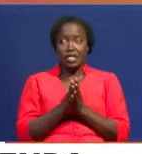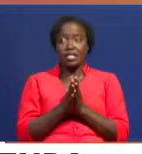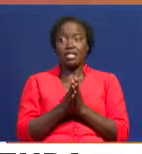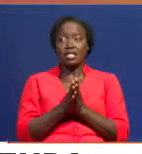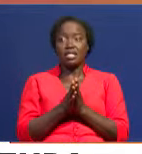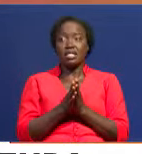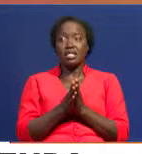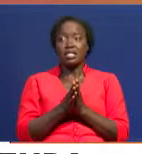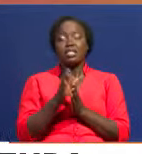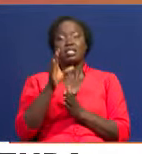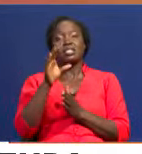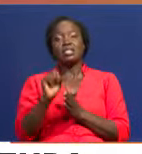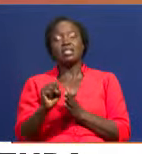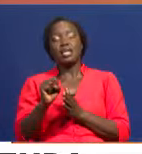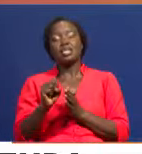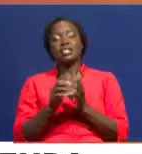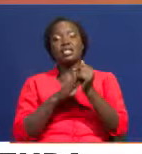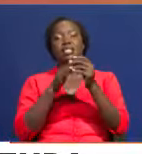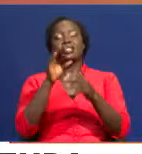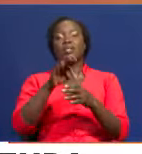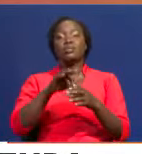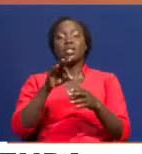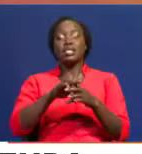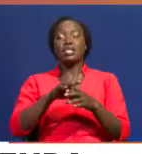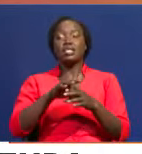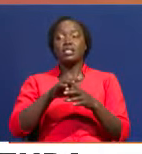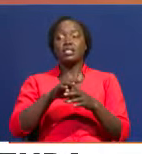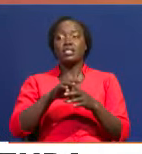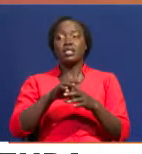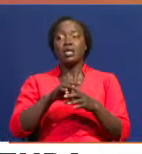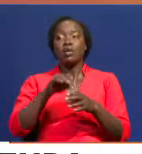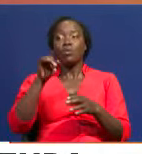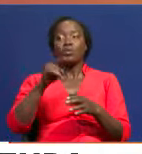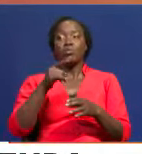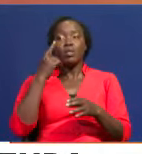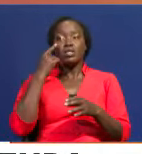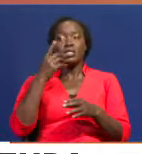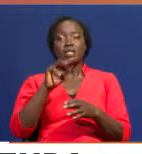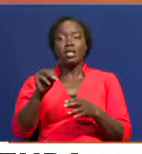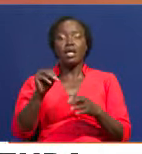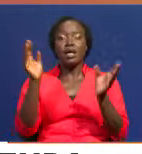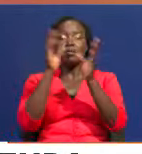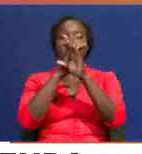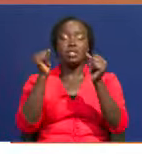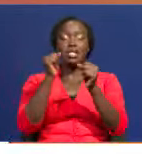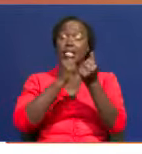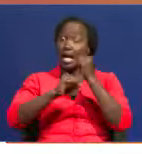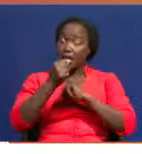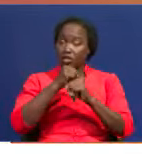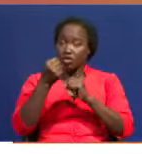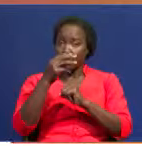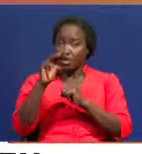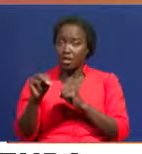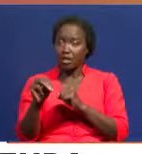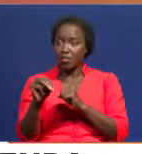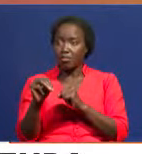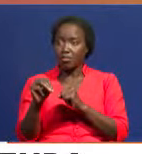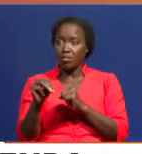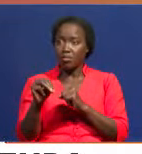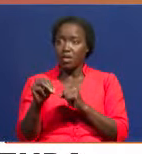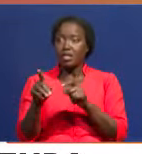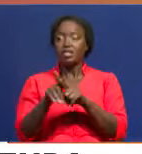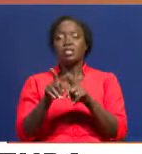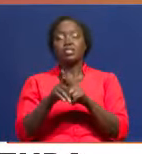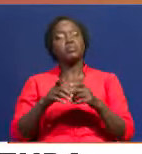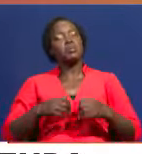CSs and the leaders who we elected. We must see them. We must see the president take action. Otherwise, it will be the